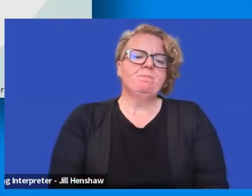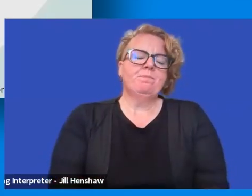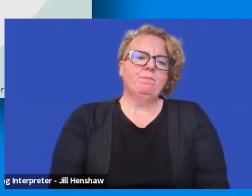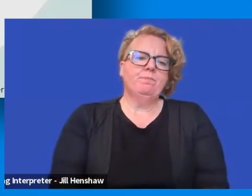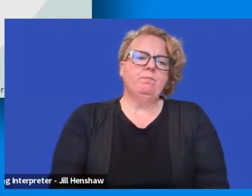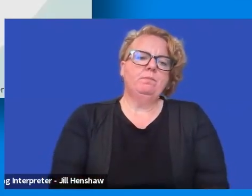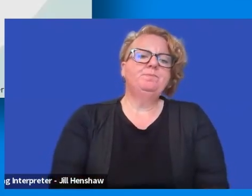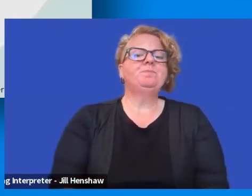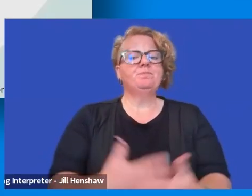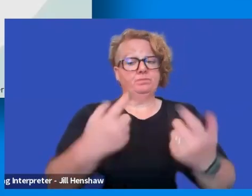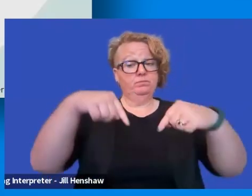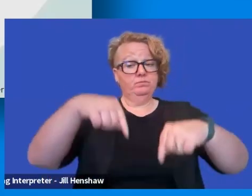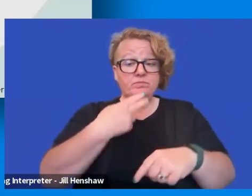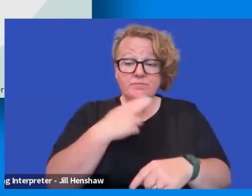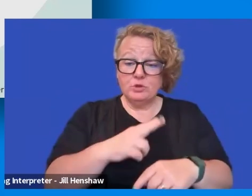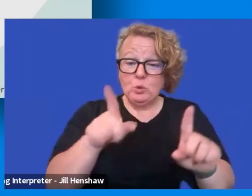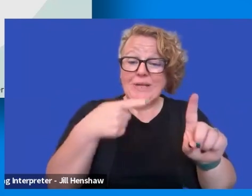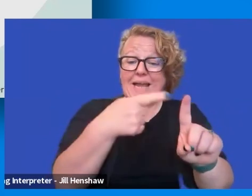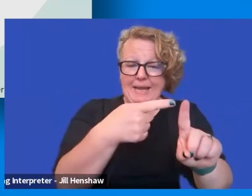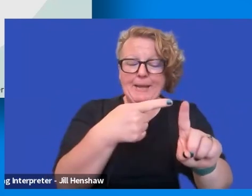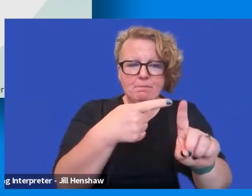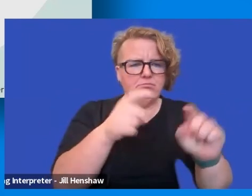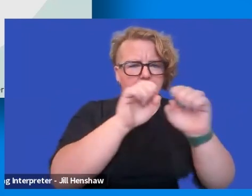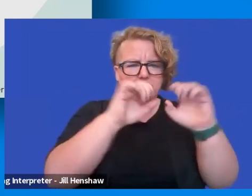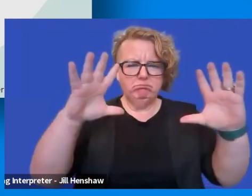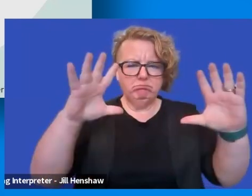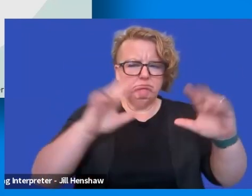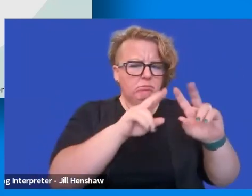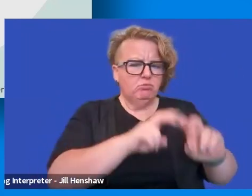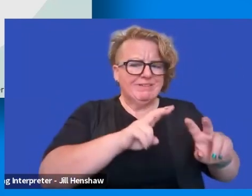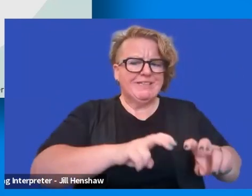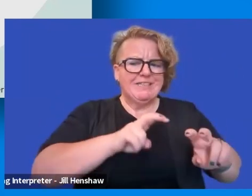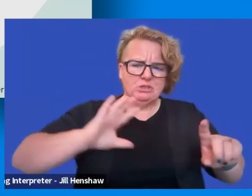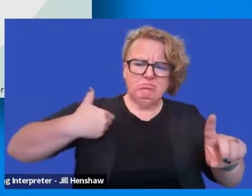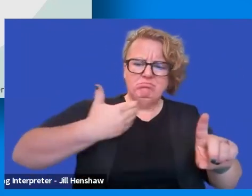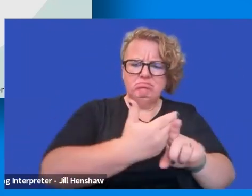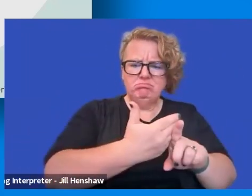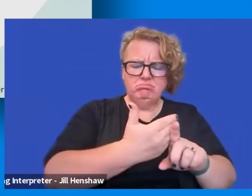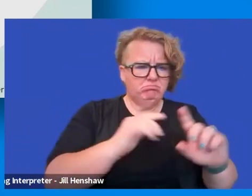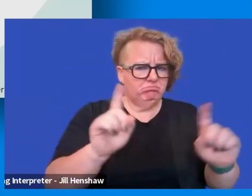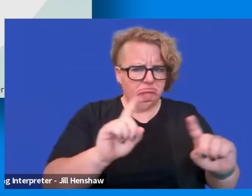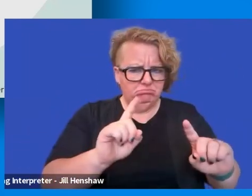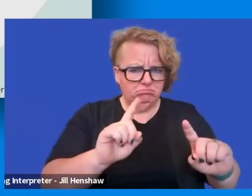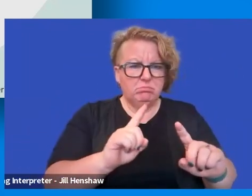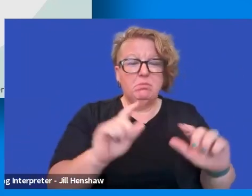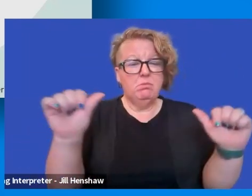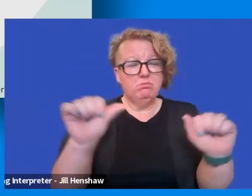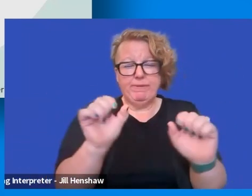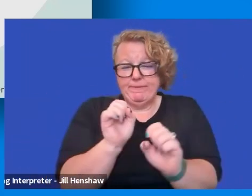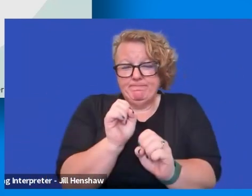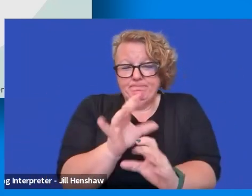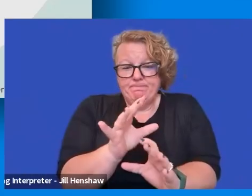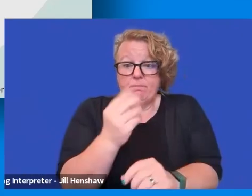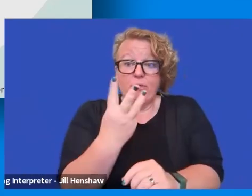terms of the aims for this afternoon's webinar, we wanted to give you an overview of the research that we've been working on. We want to briefly introduce 3